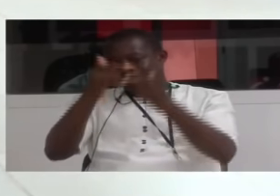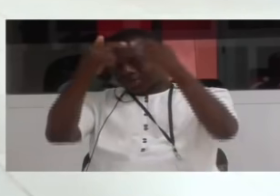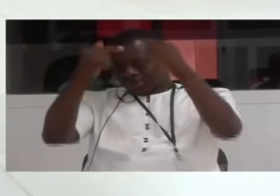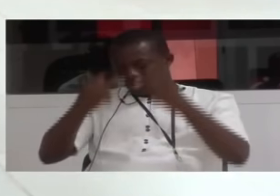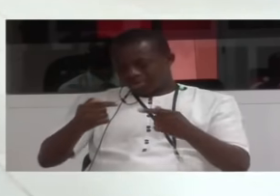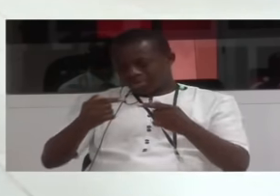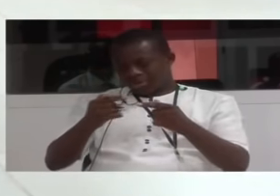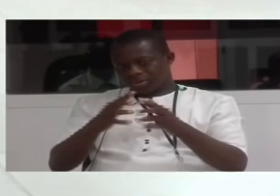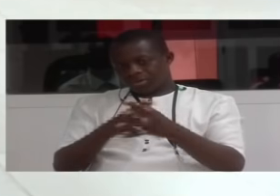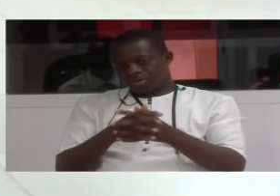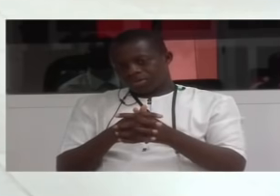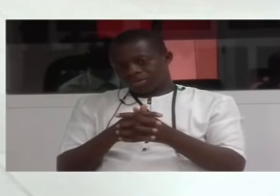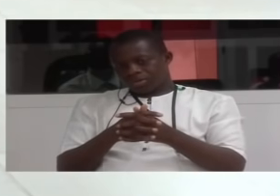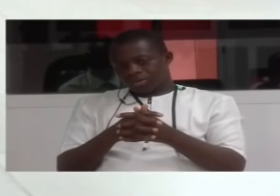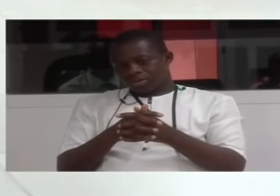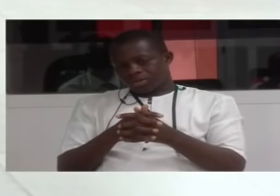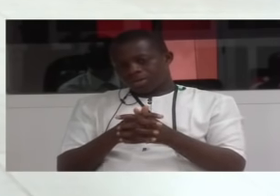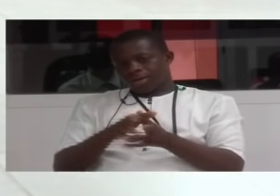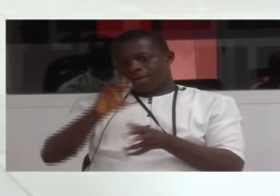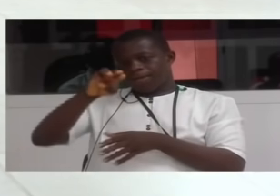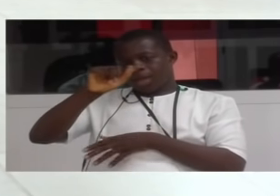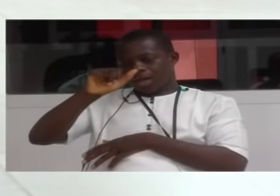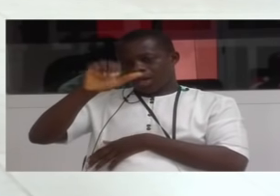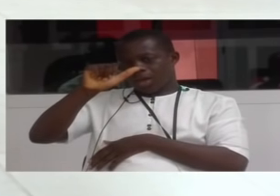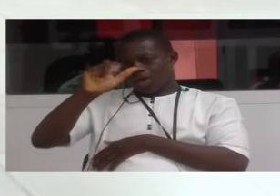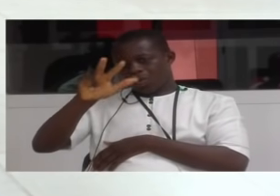statement ki ma awa cham ak